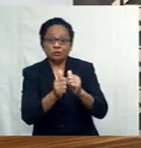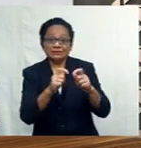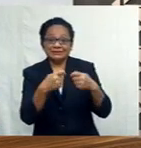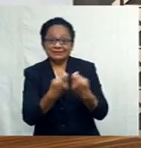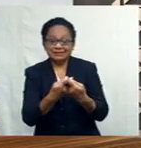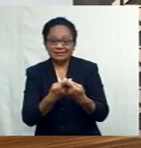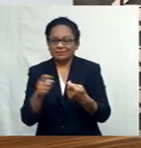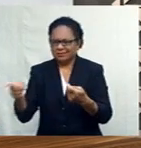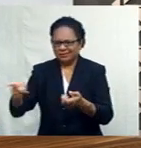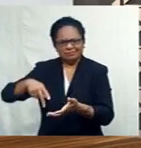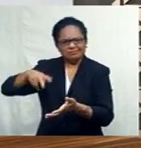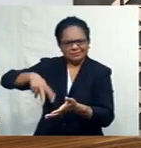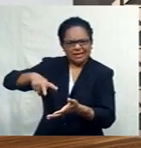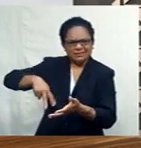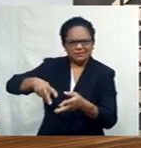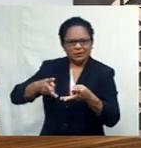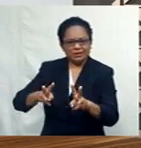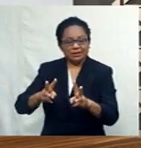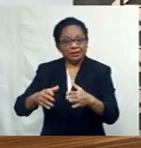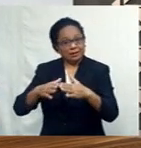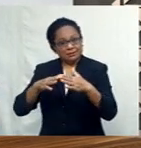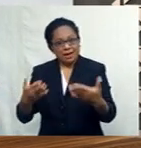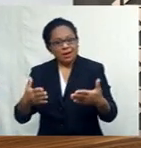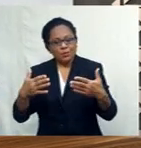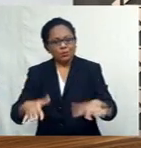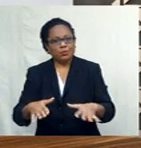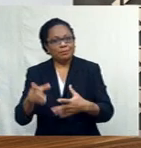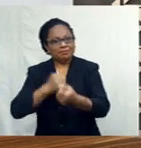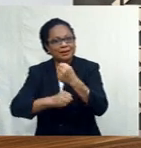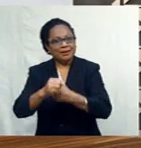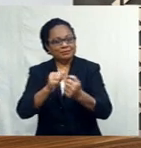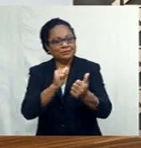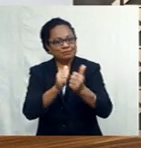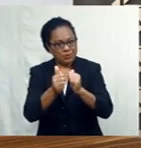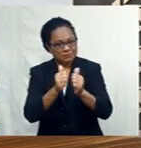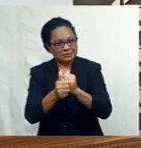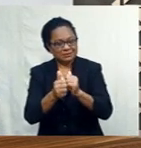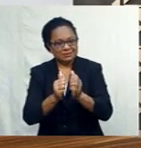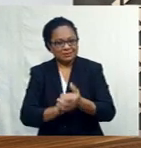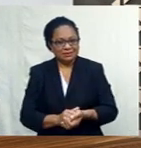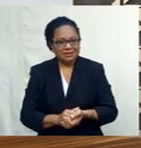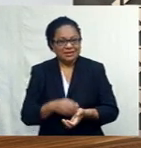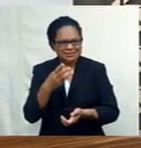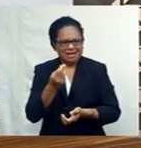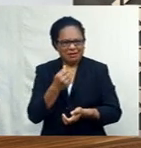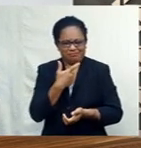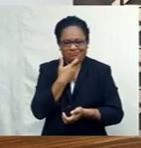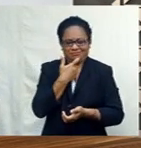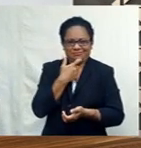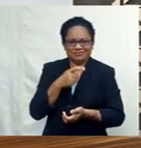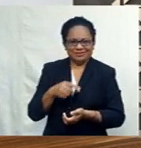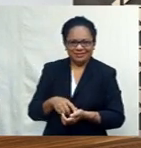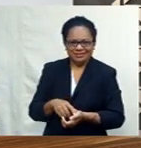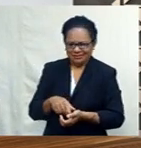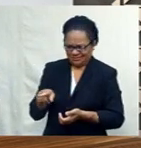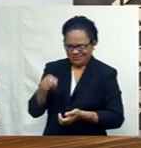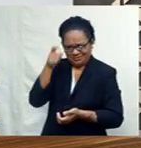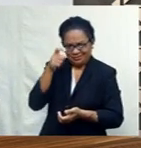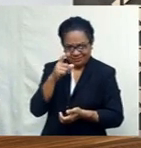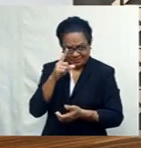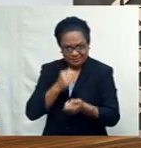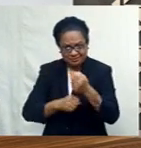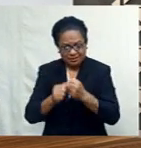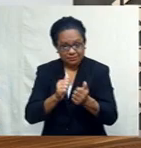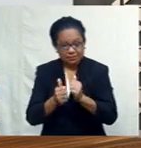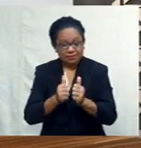in acrobatic fashion has in itself become a sport. While some might snark at the idea of it being labeled a sport, it actually is one of